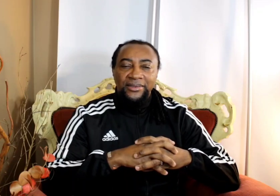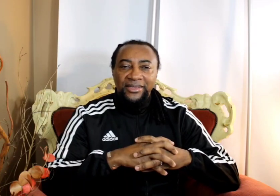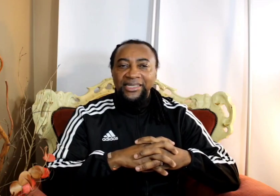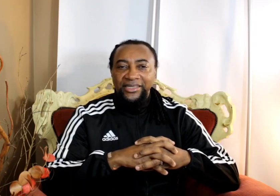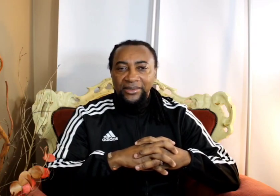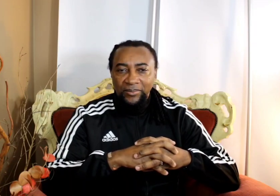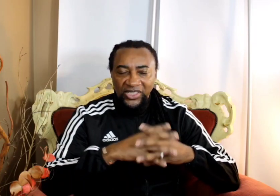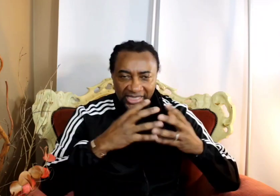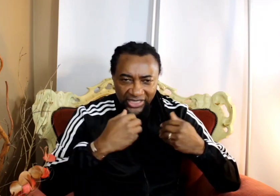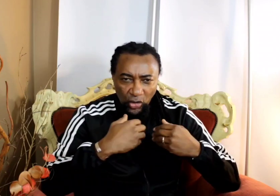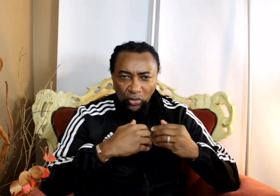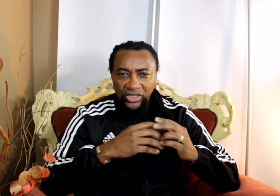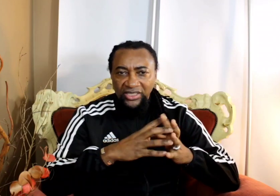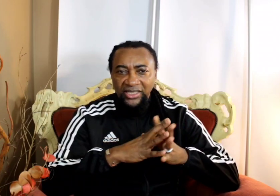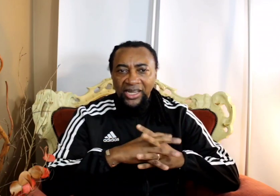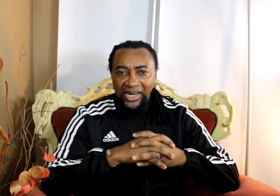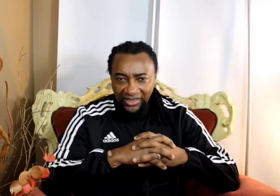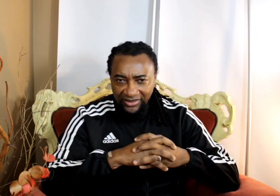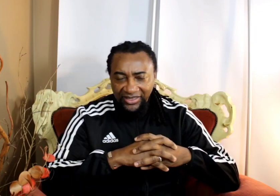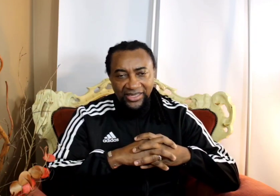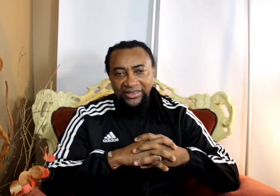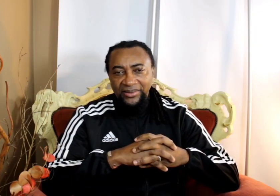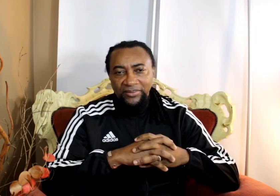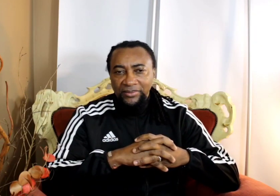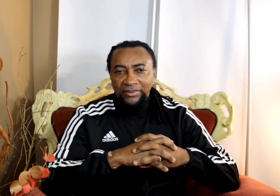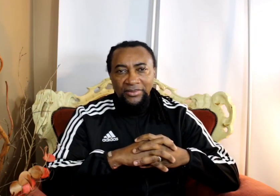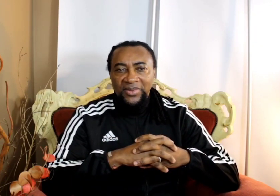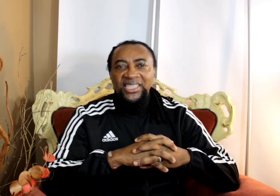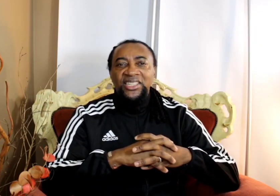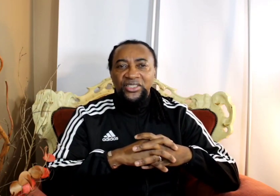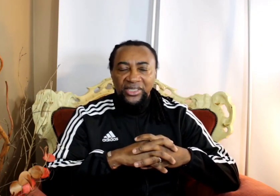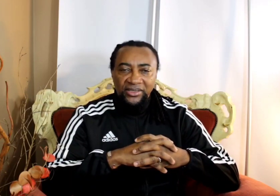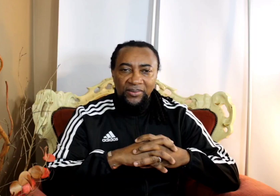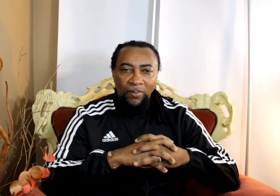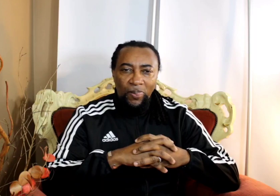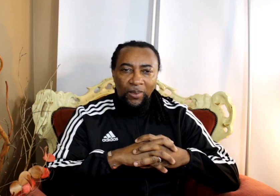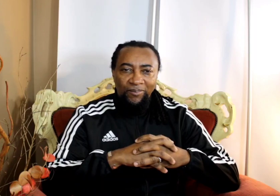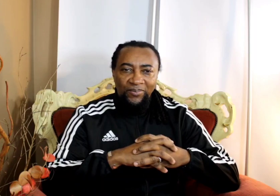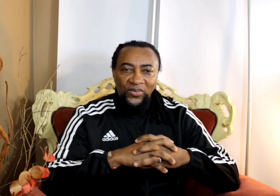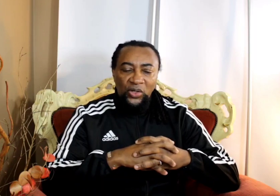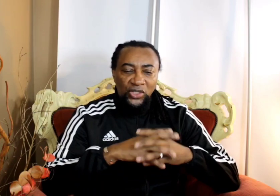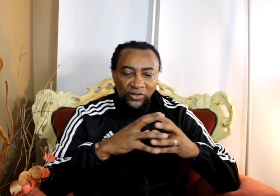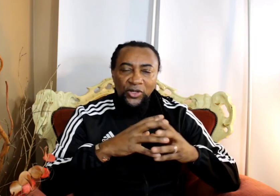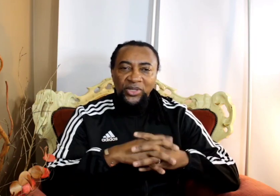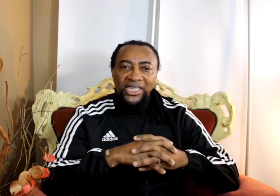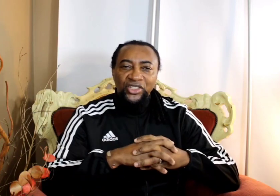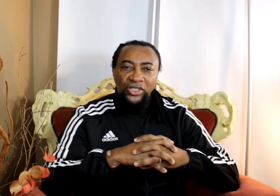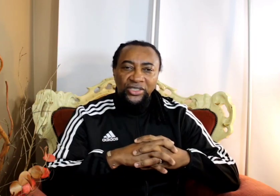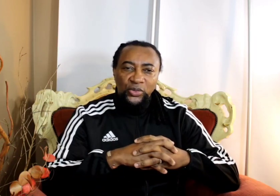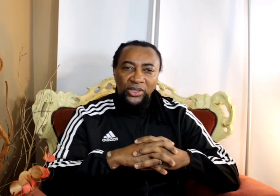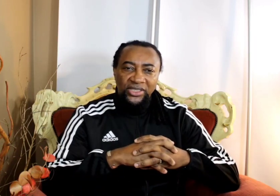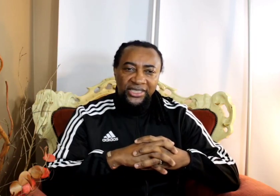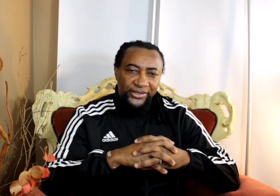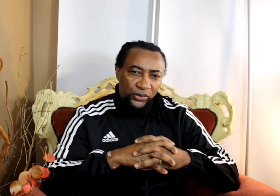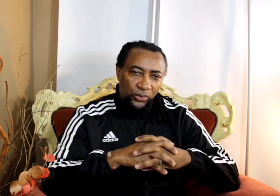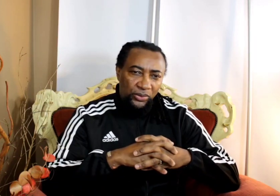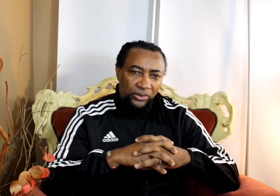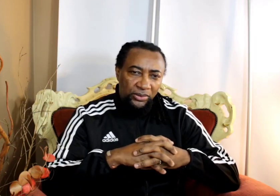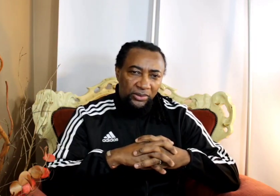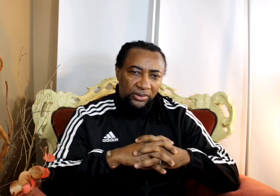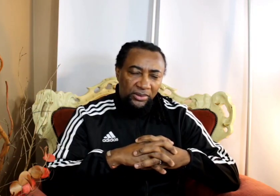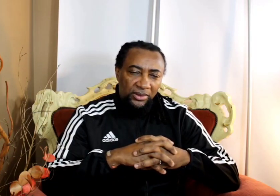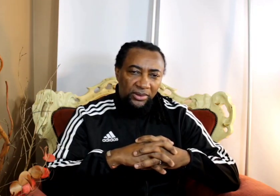is guilty, but he knows in his heart that he's innocent. Now, in order for him to get justice, what does he need